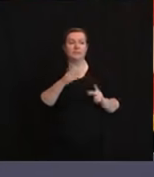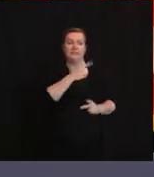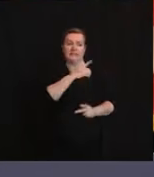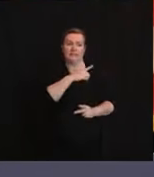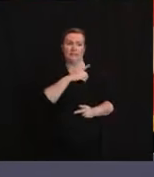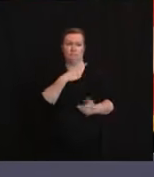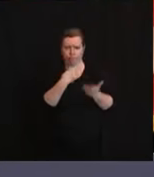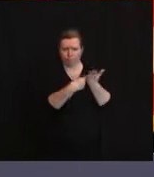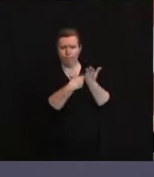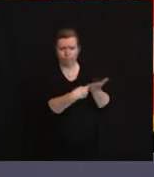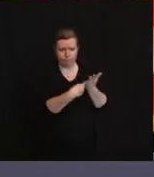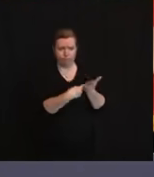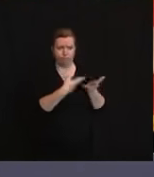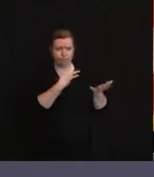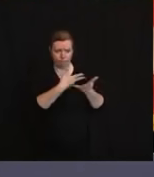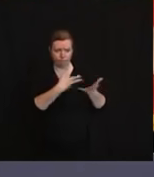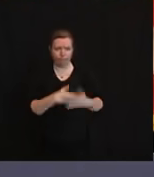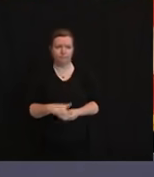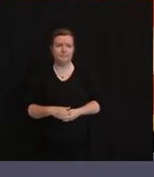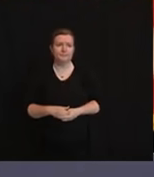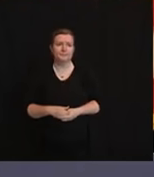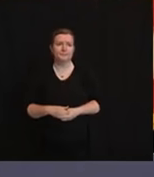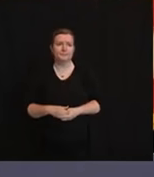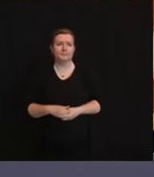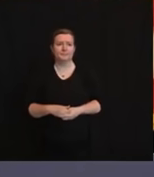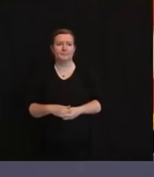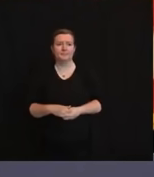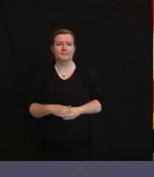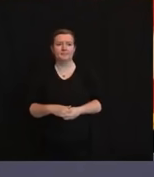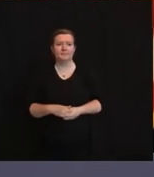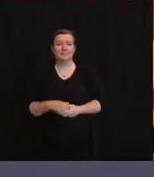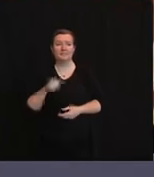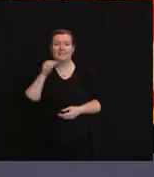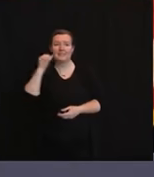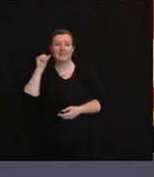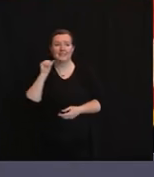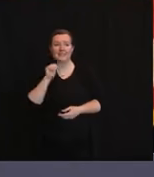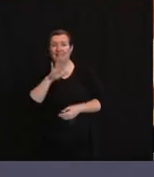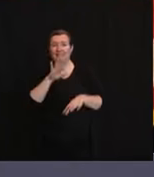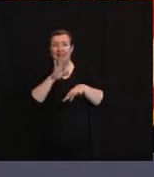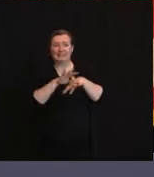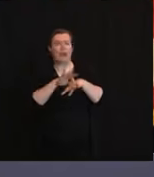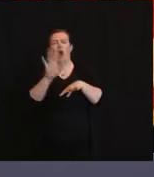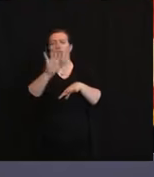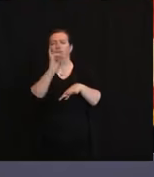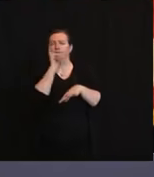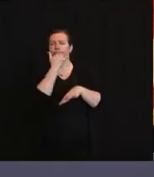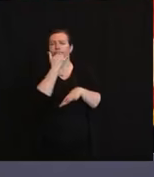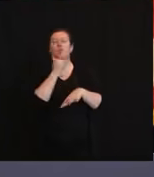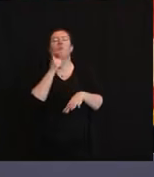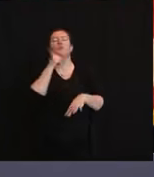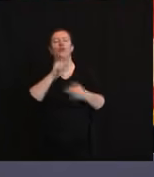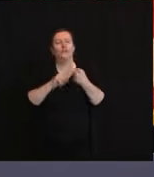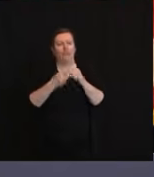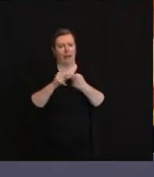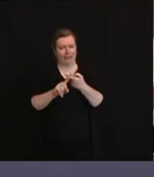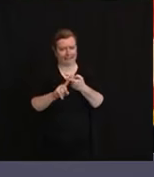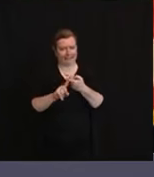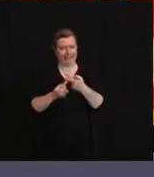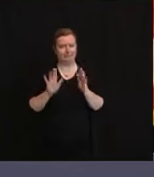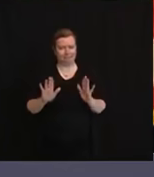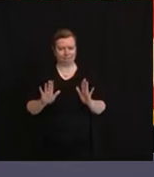I don't want to be accused of being Dolly Levi here. But secondly, I've now had the great honor of speaking with him since